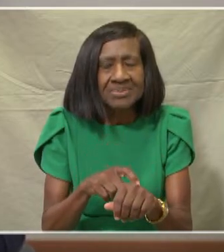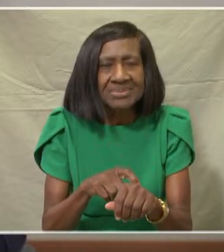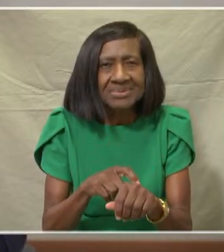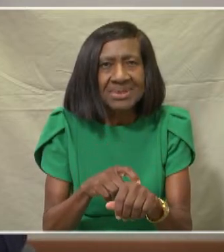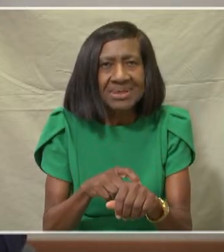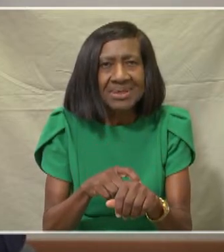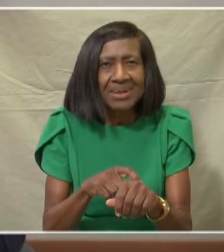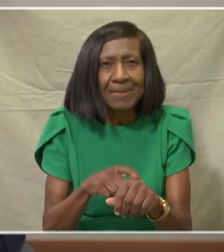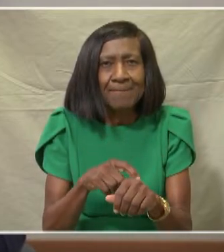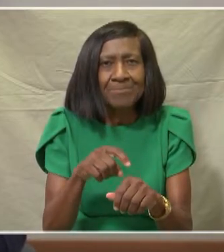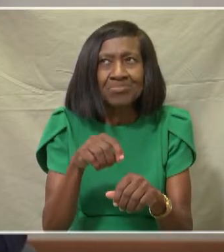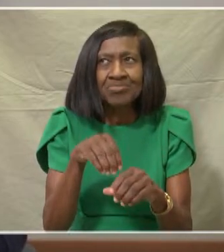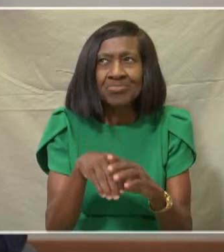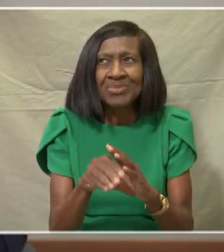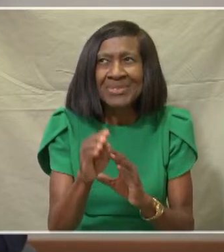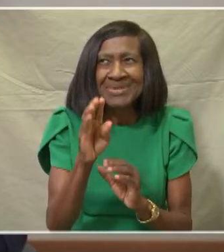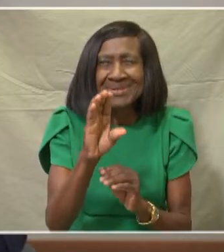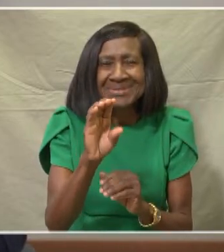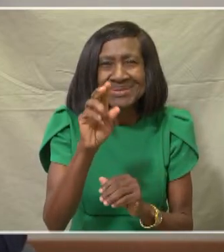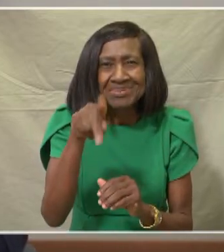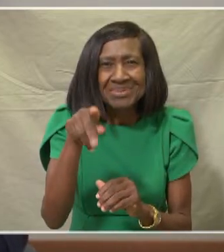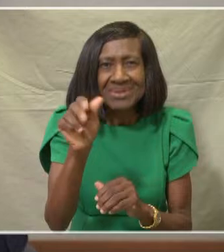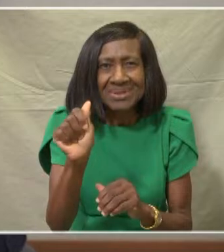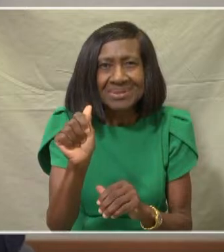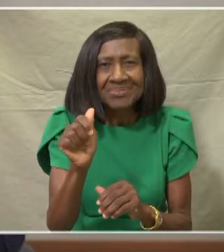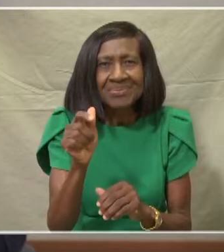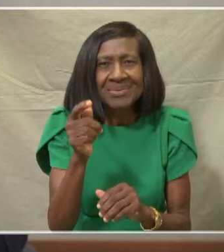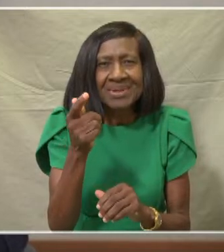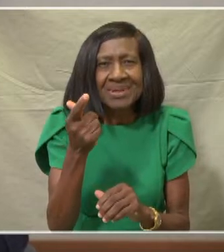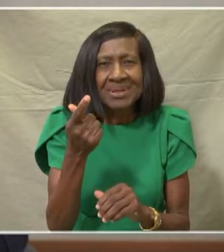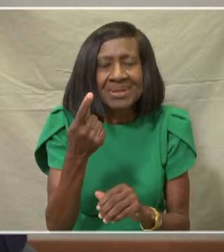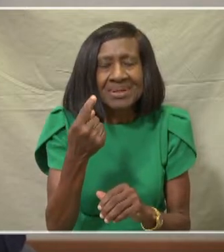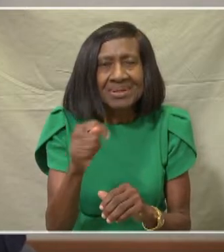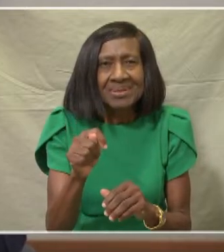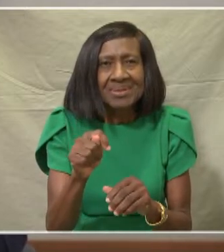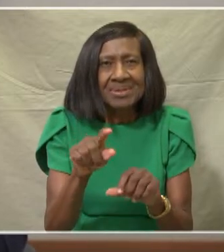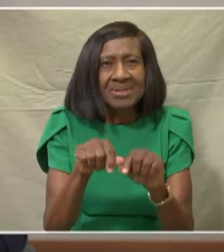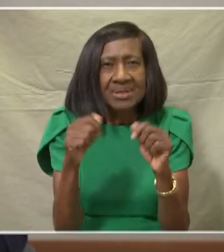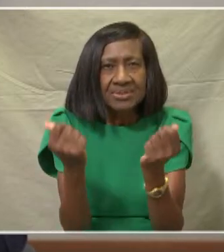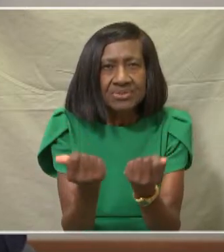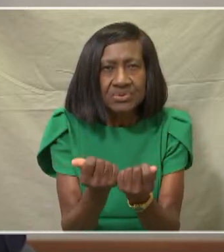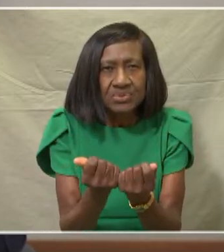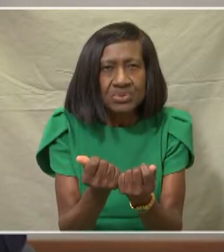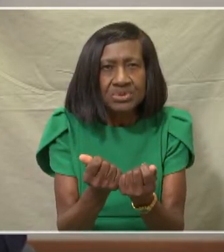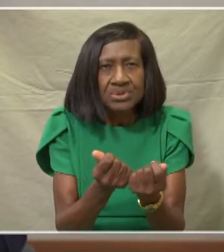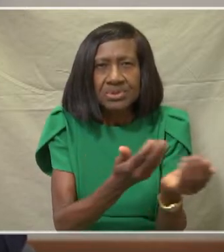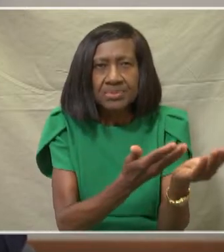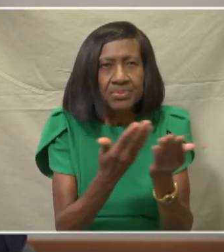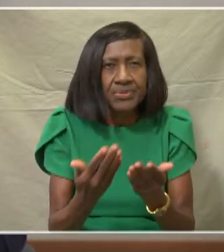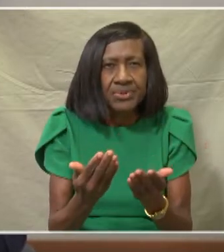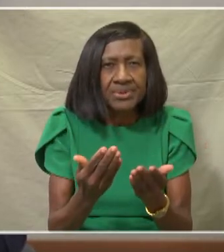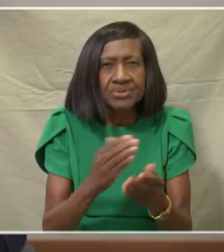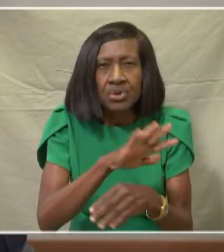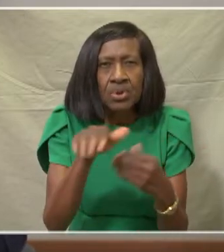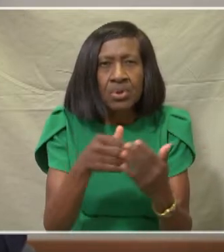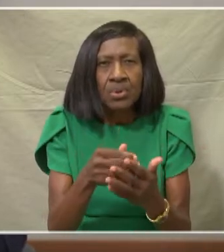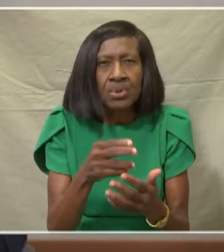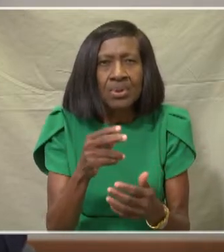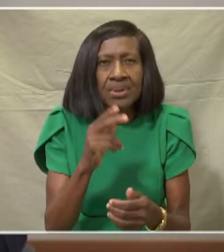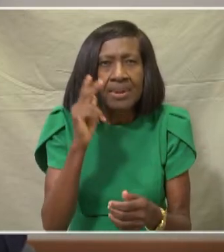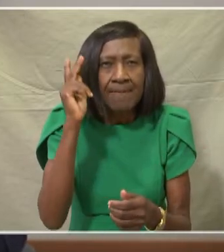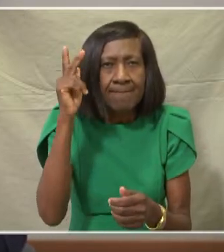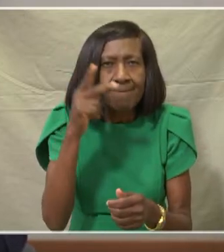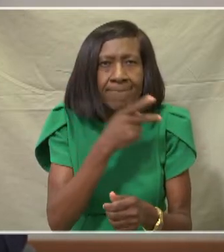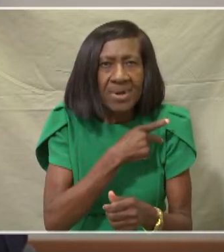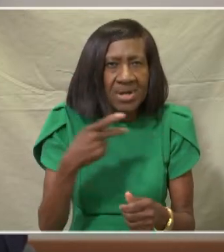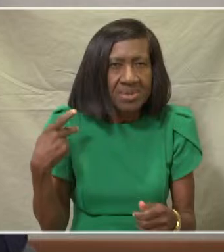which is much less of a mouthful. The Commonwealth Parliamentary Association brings parliamentarians across the Commonwealth together to